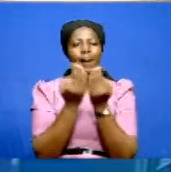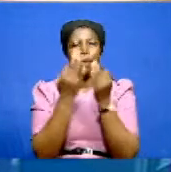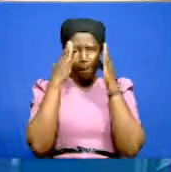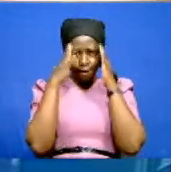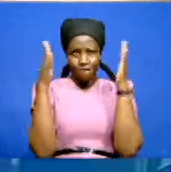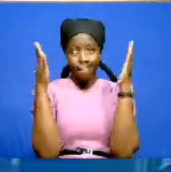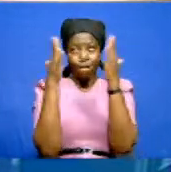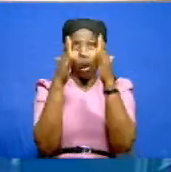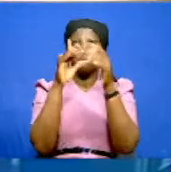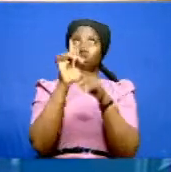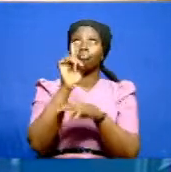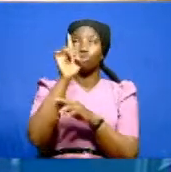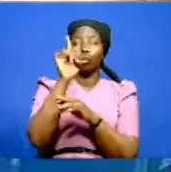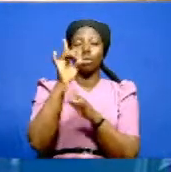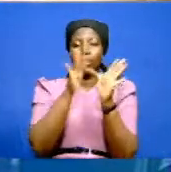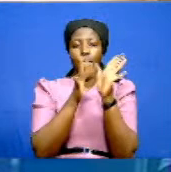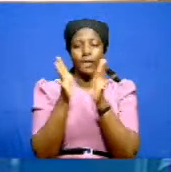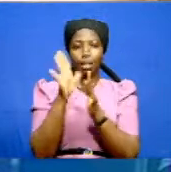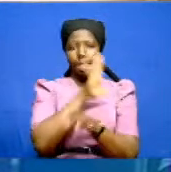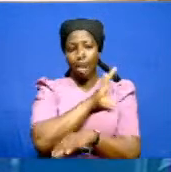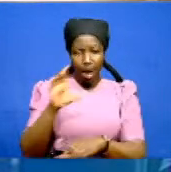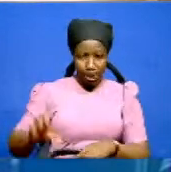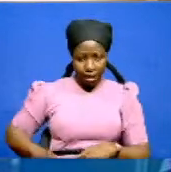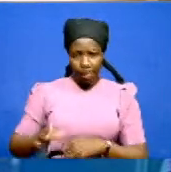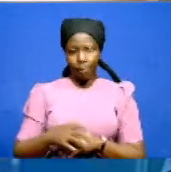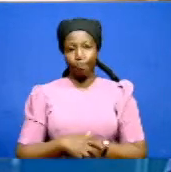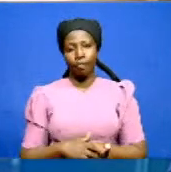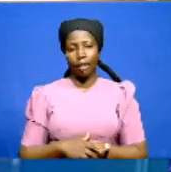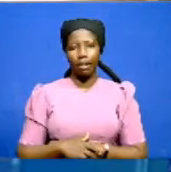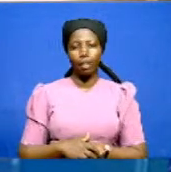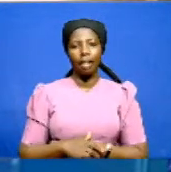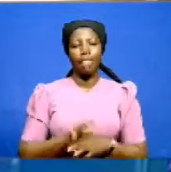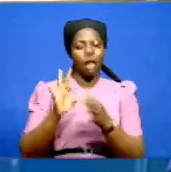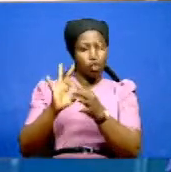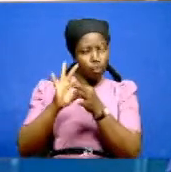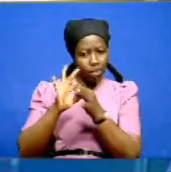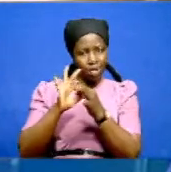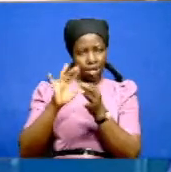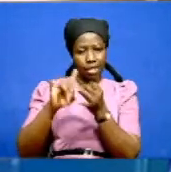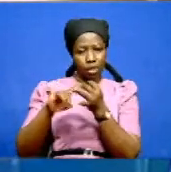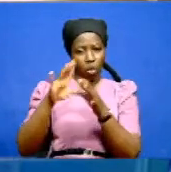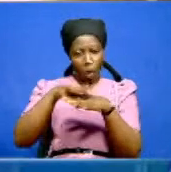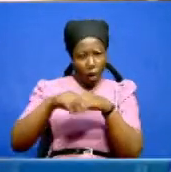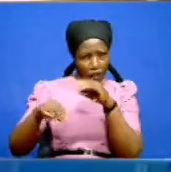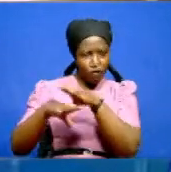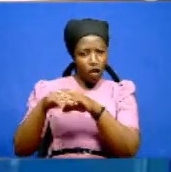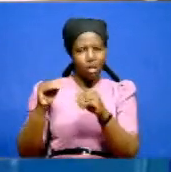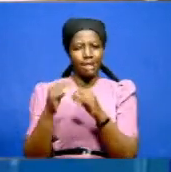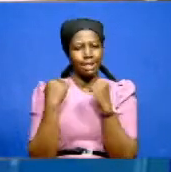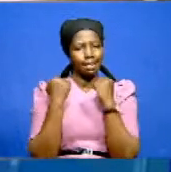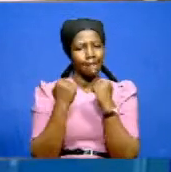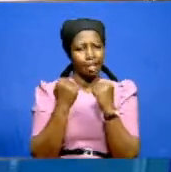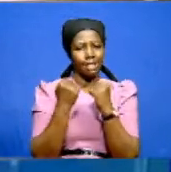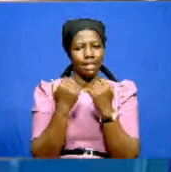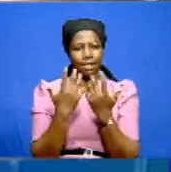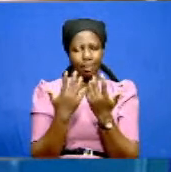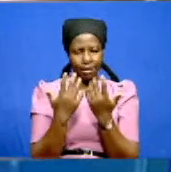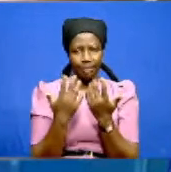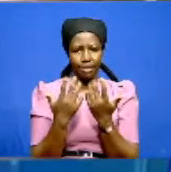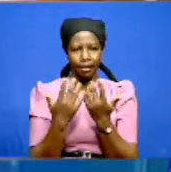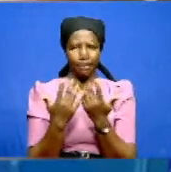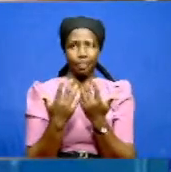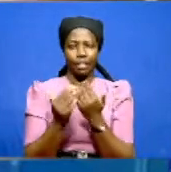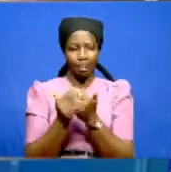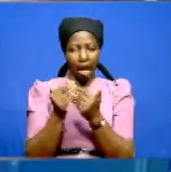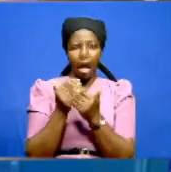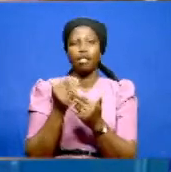you, Jesus Christ, the source of unity, the source of comfort, courage, and solace.